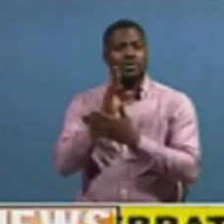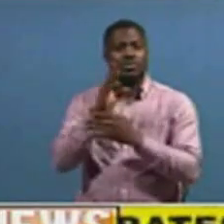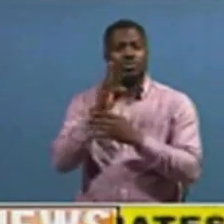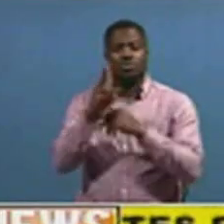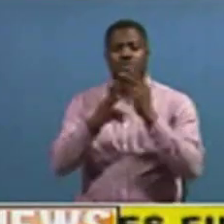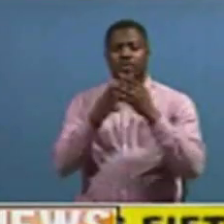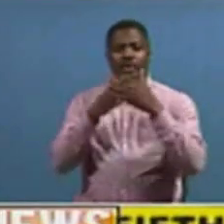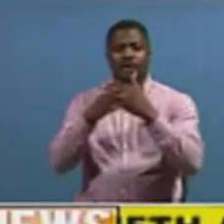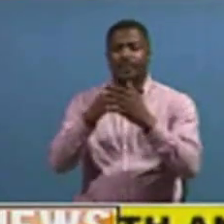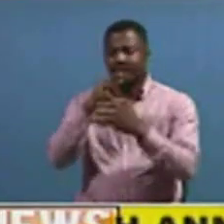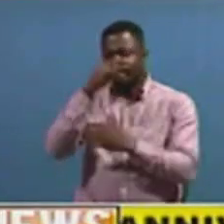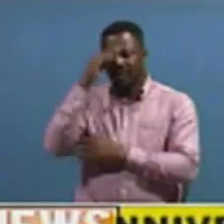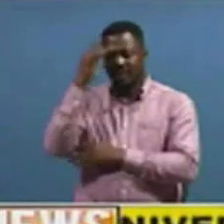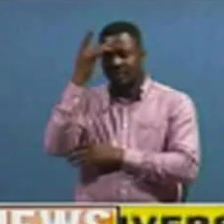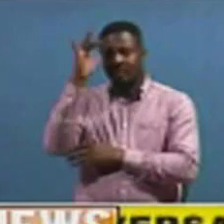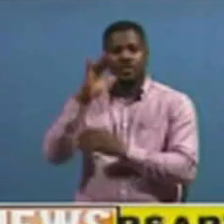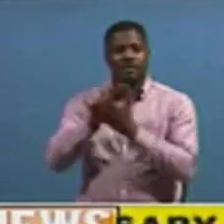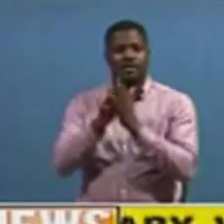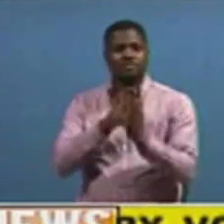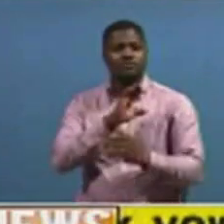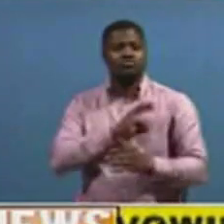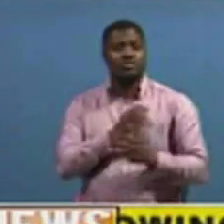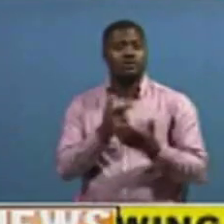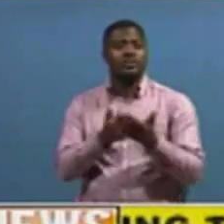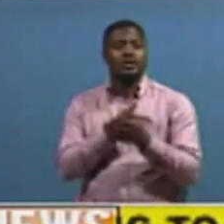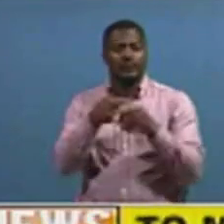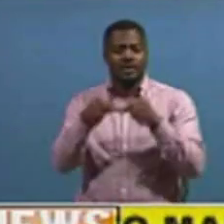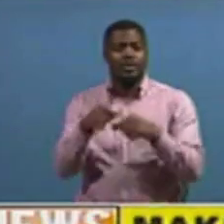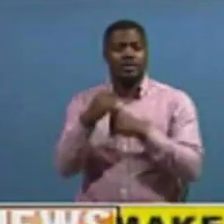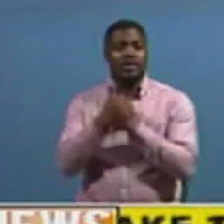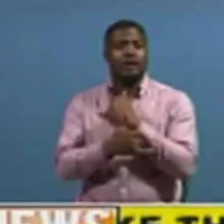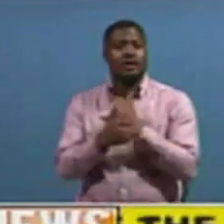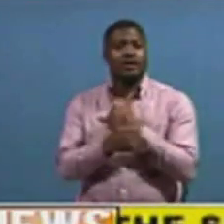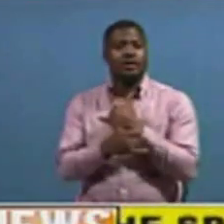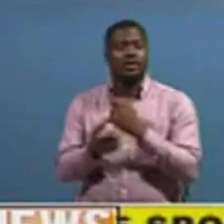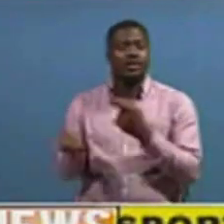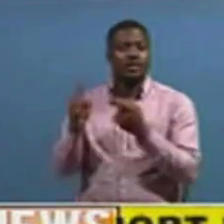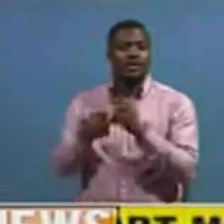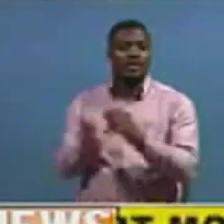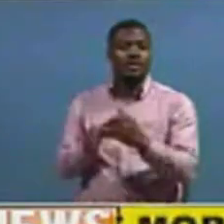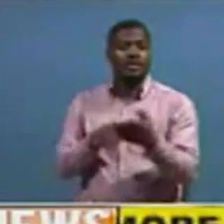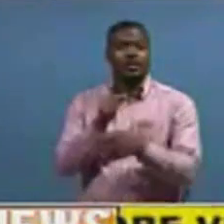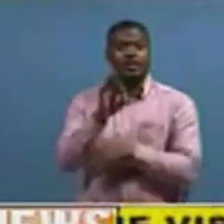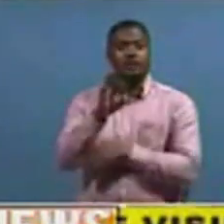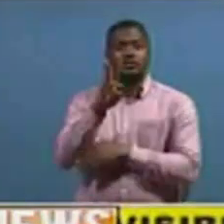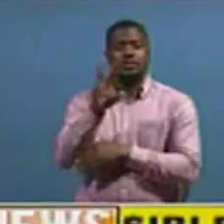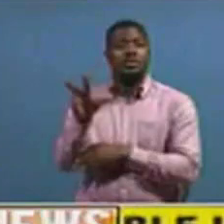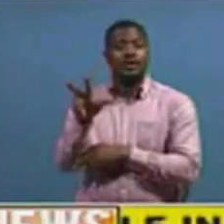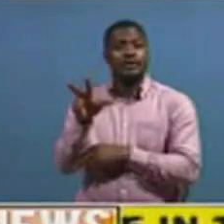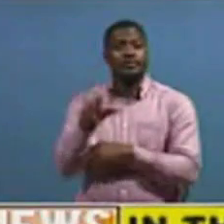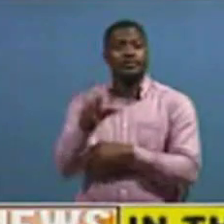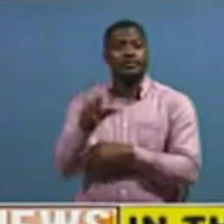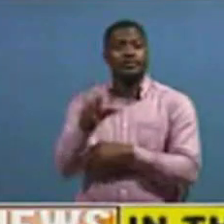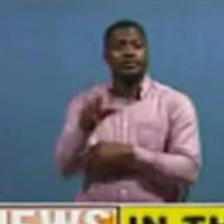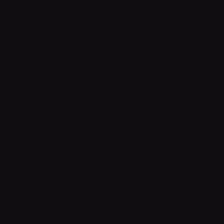black intellectuals and thinkers, became a citizen of Ghana and resided in the country until his death in 1963.